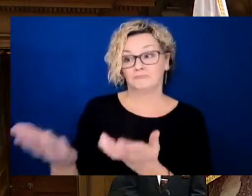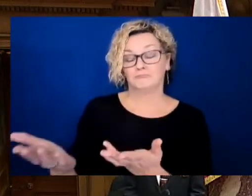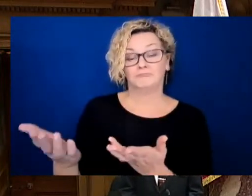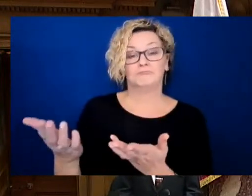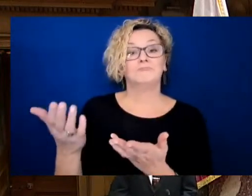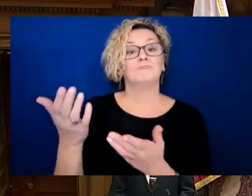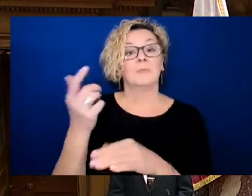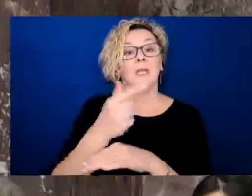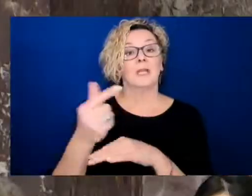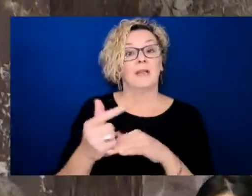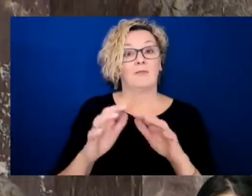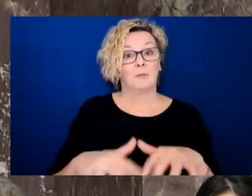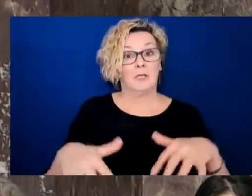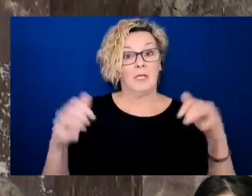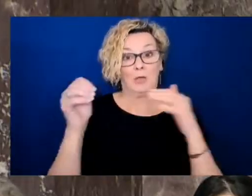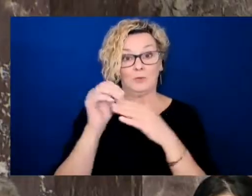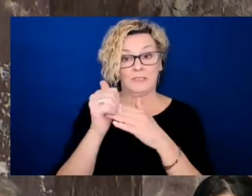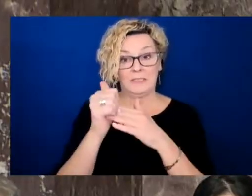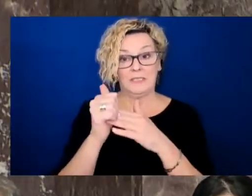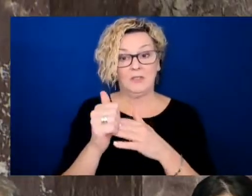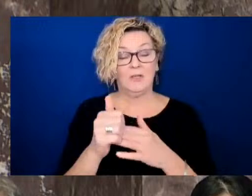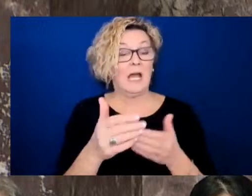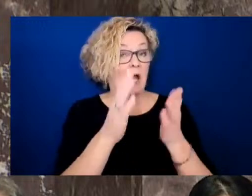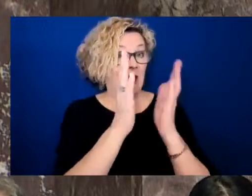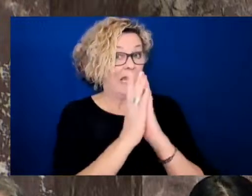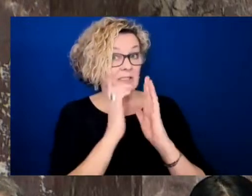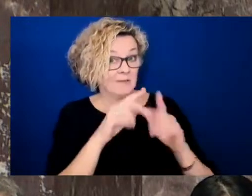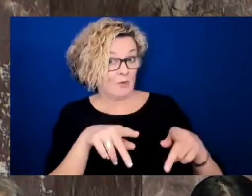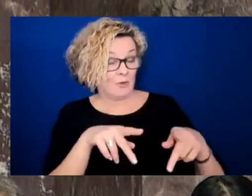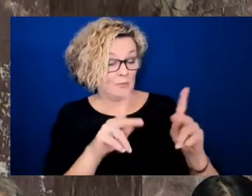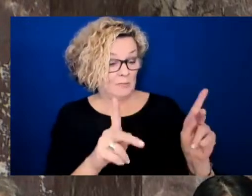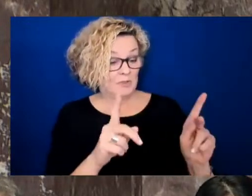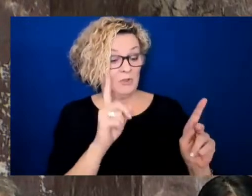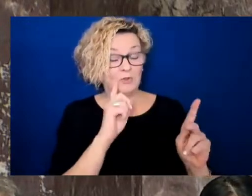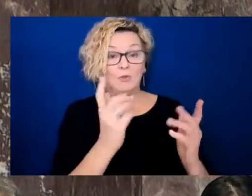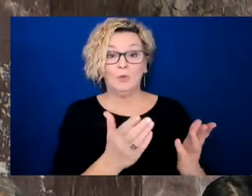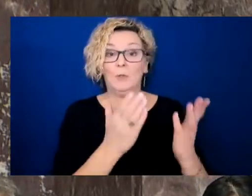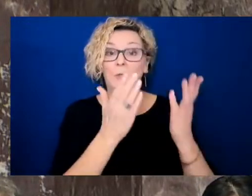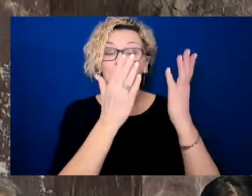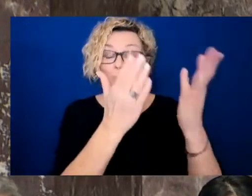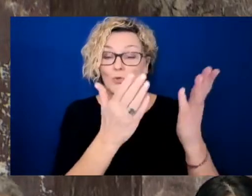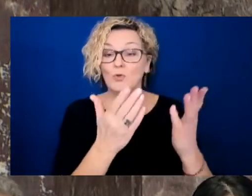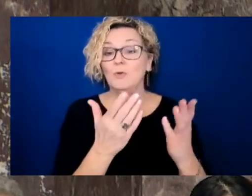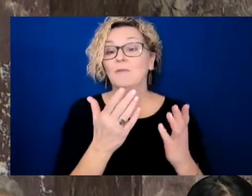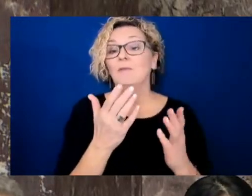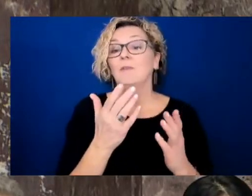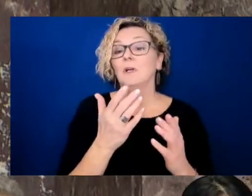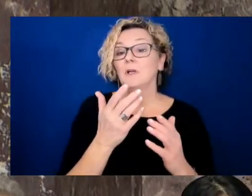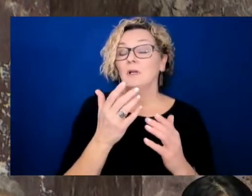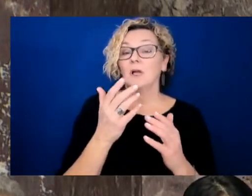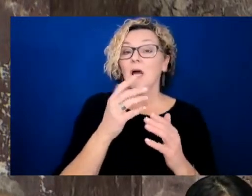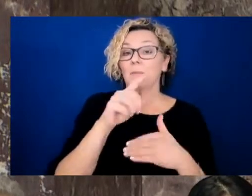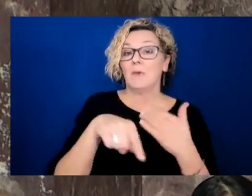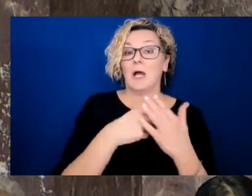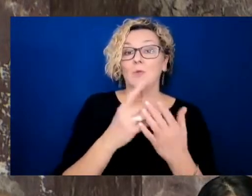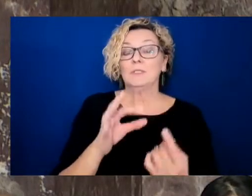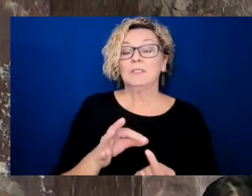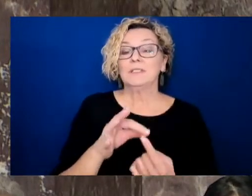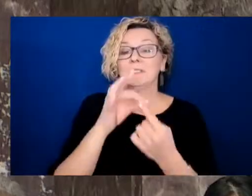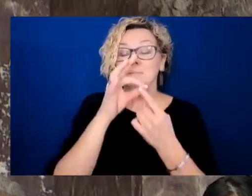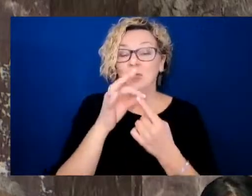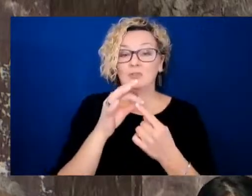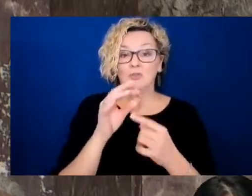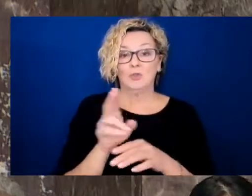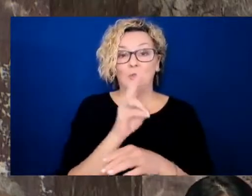by leave, I move the adoption of session order establishing special procedures respecting the regulations of conduct of hybrid proceedings of the